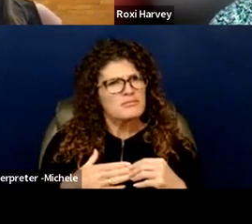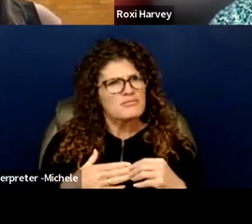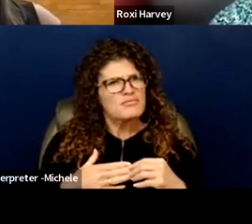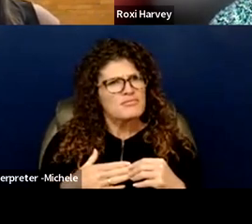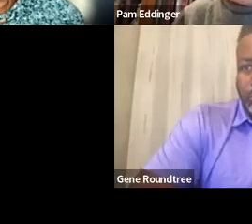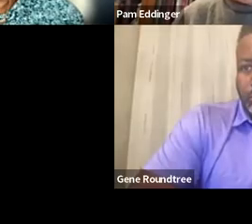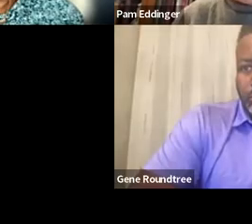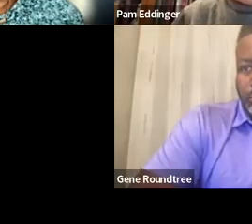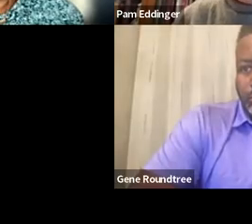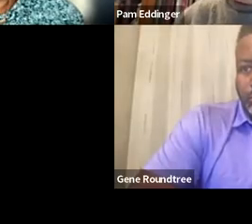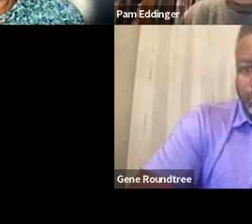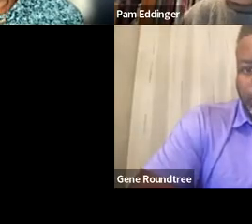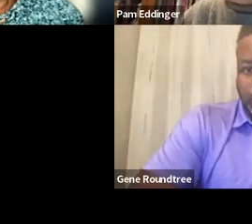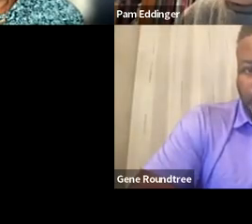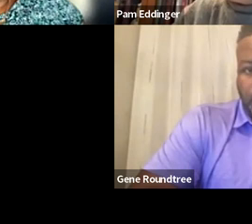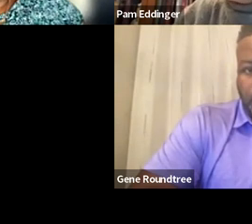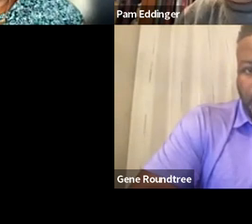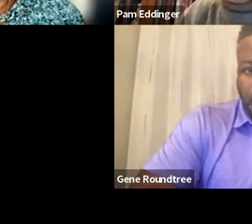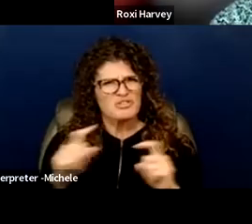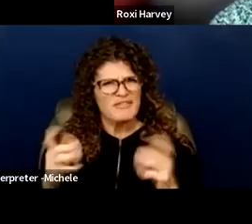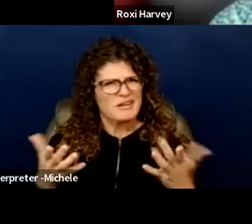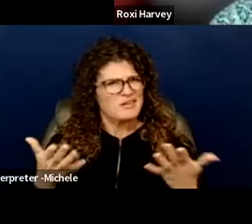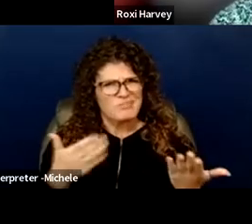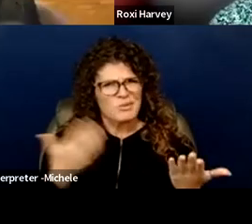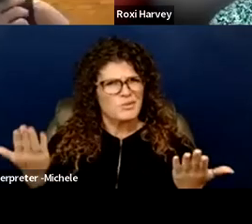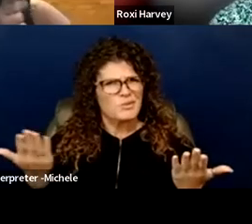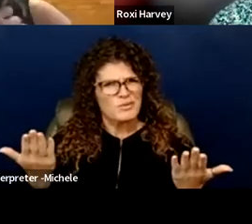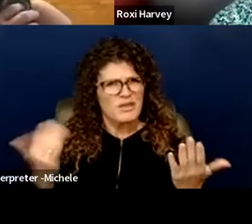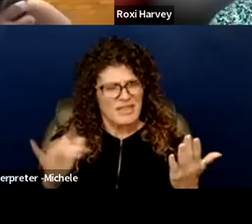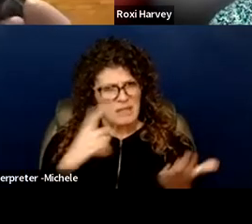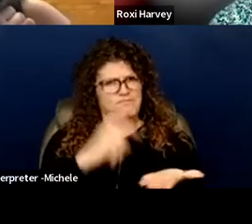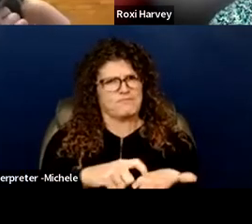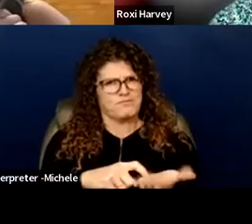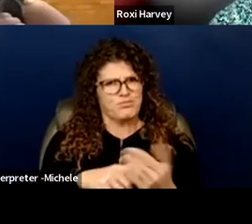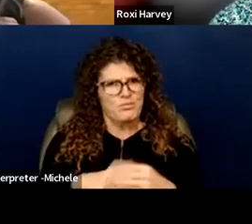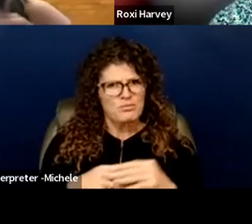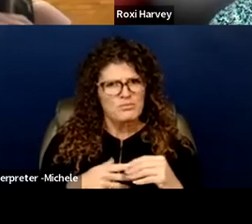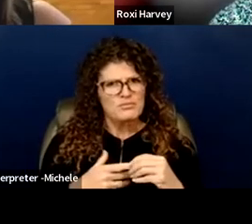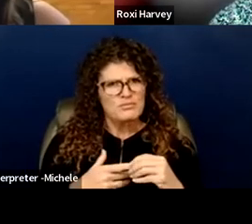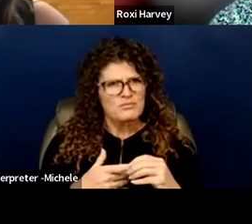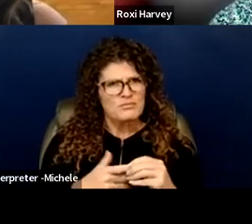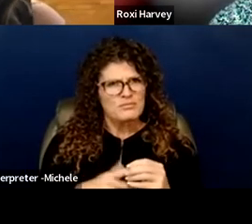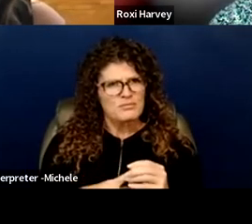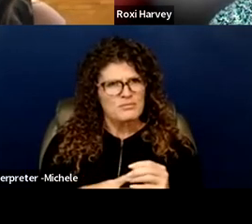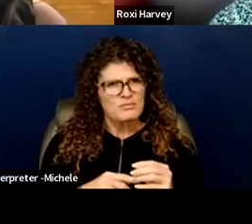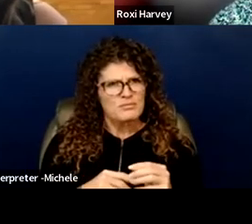students that took this survey, and I think that like really struck out to me, only because we did have